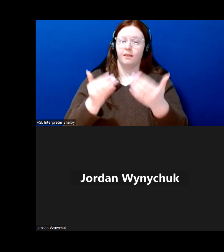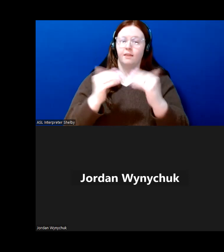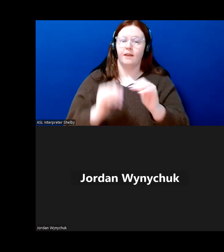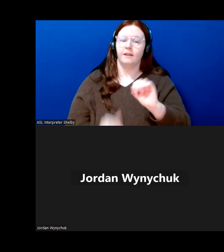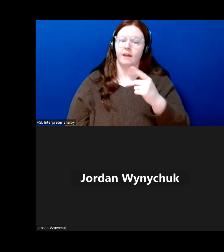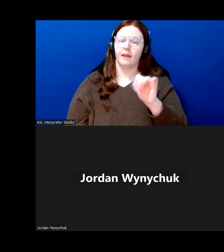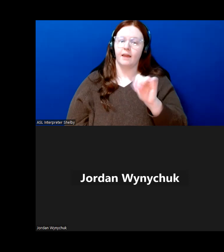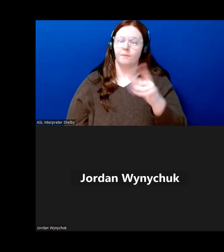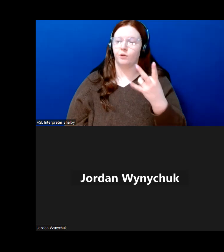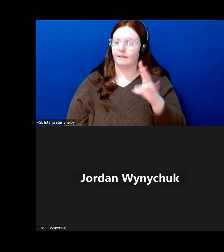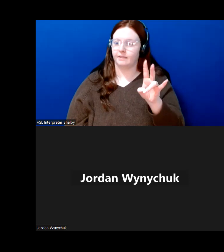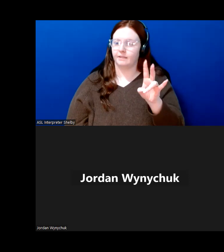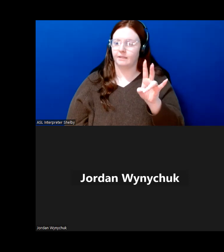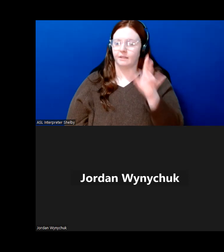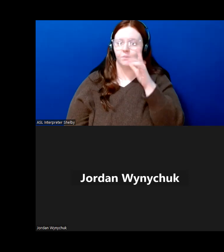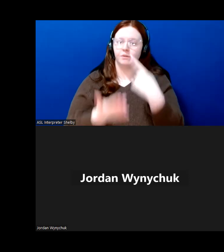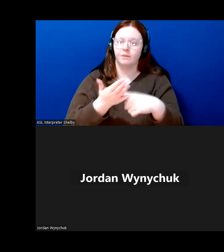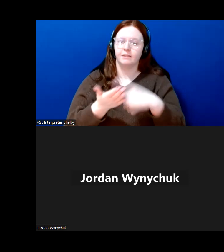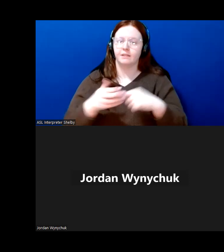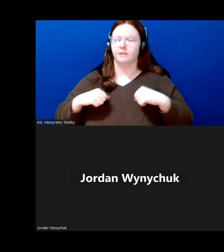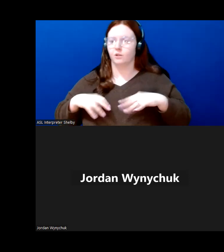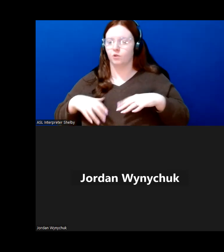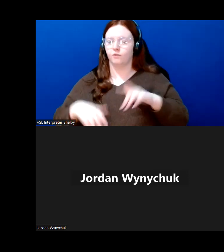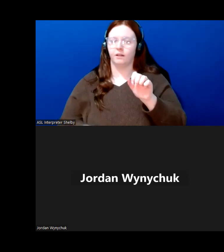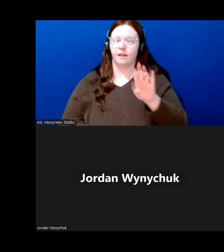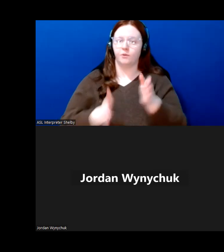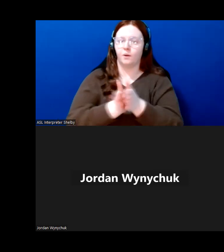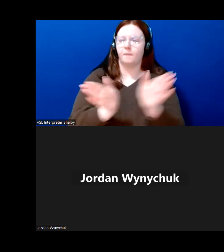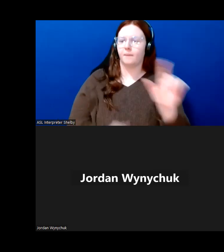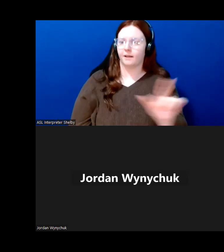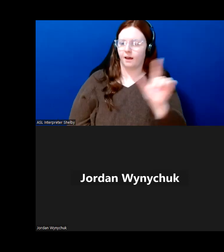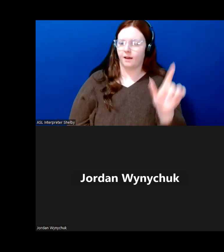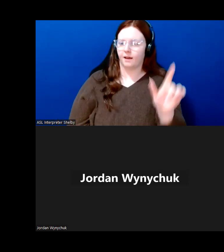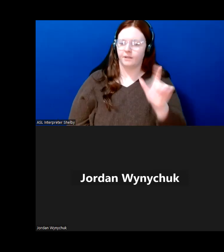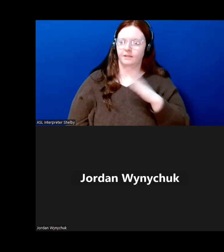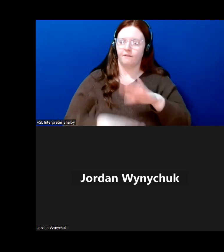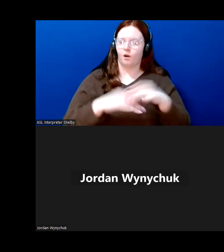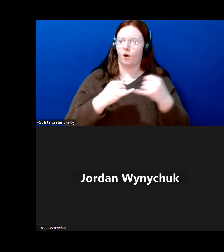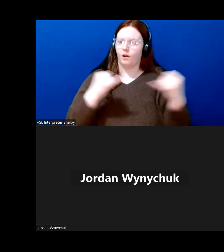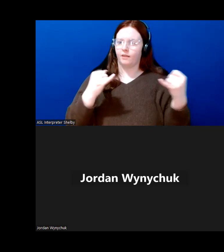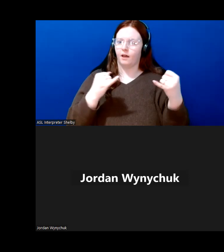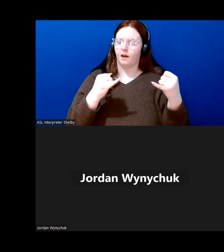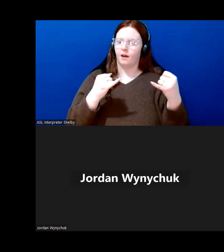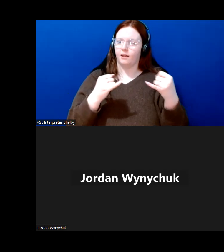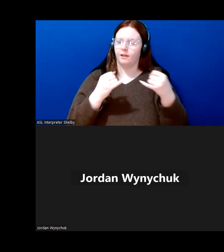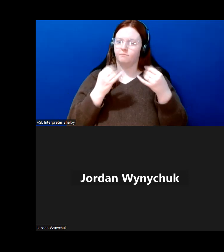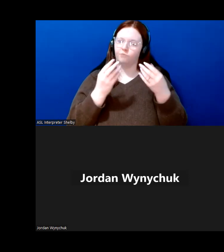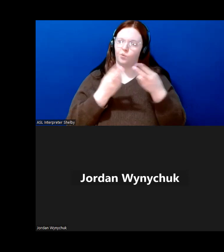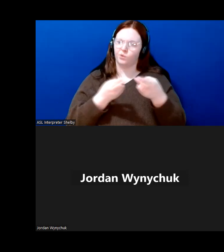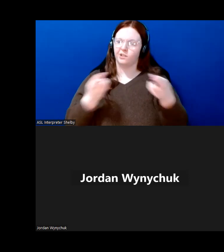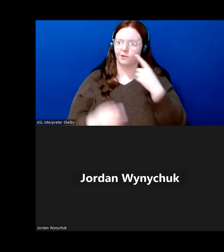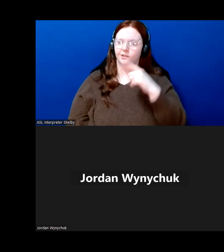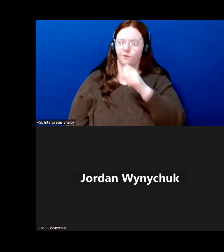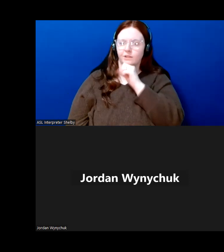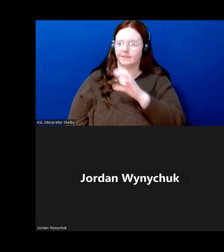17th, we're going to talk about Newfoundland and Labrador Public Libraries, digital literacy for seniors. So again, we're